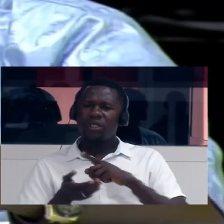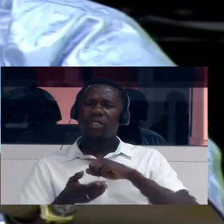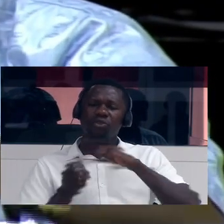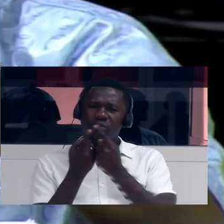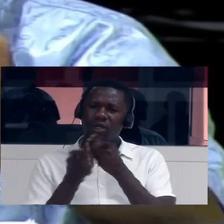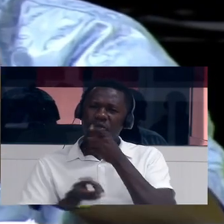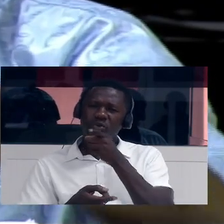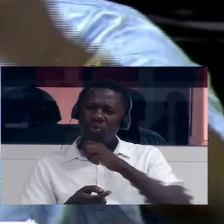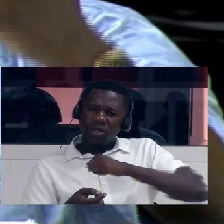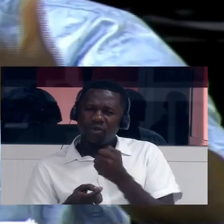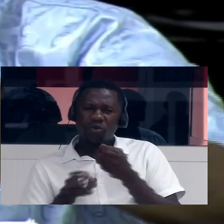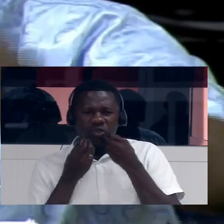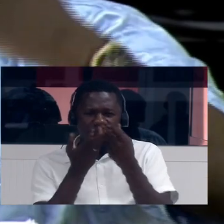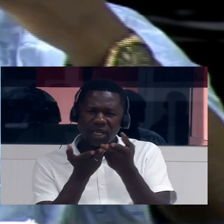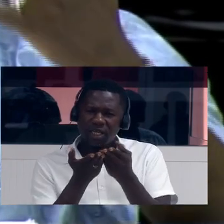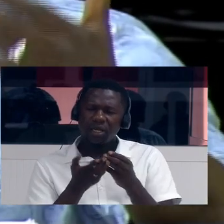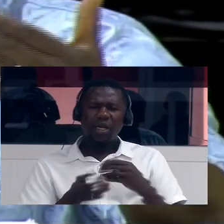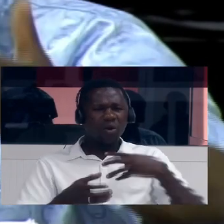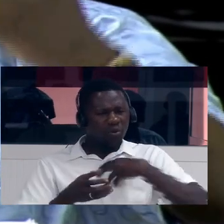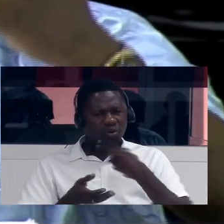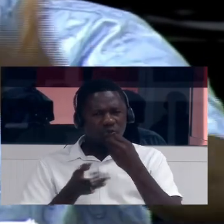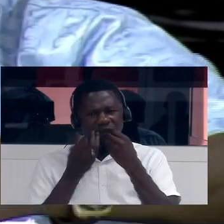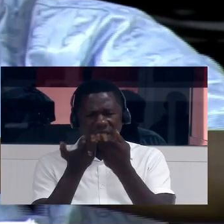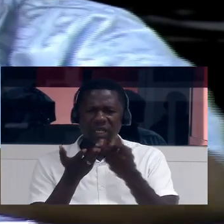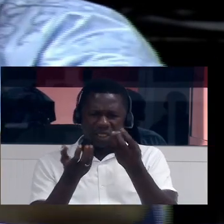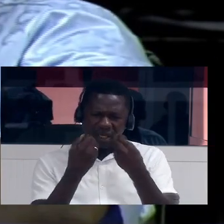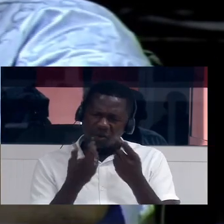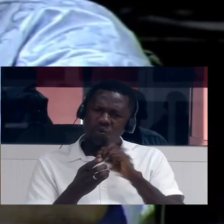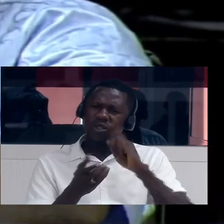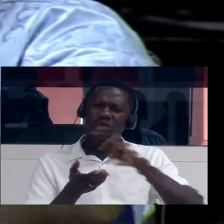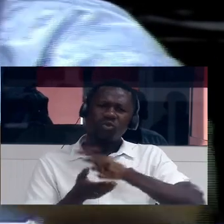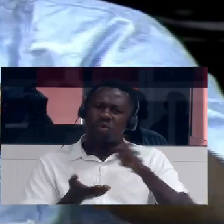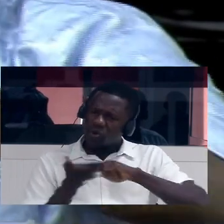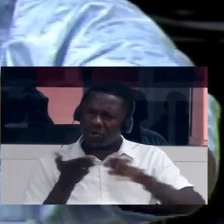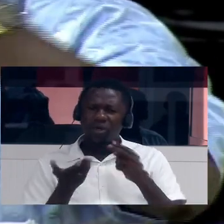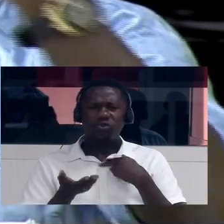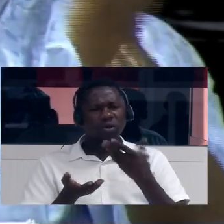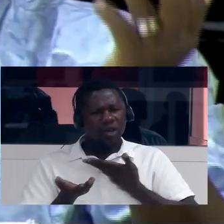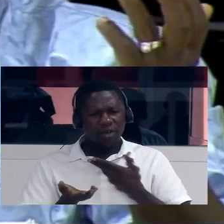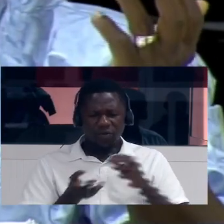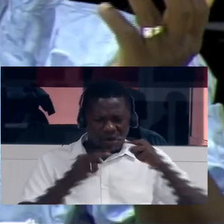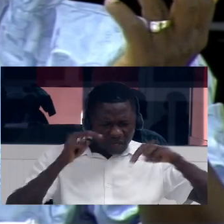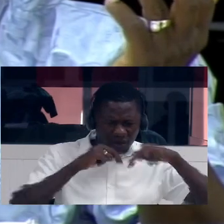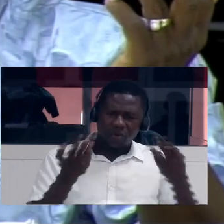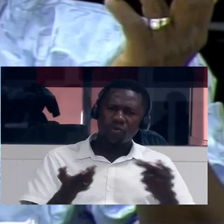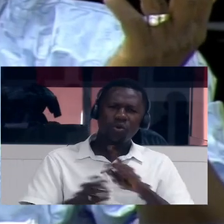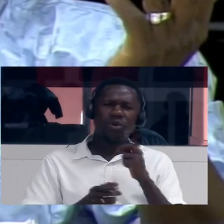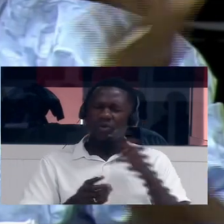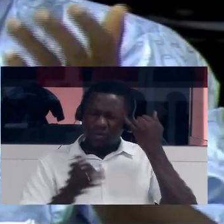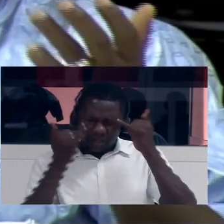I insist that you say. Tell us what was abnormal so that we can have it on the record. We cannot just assume